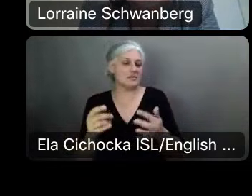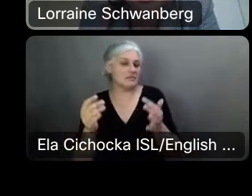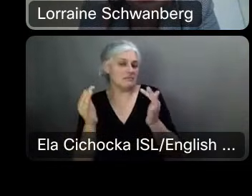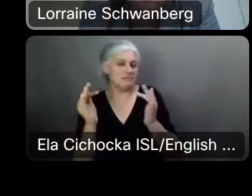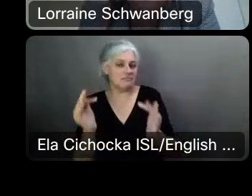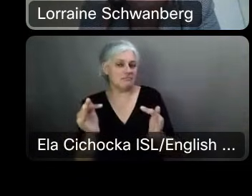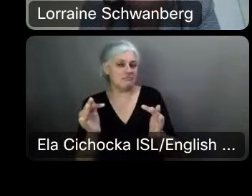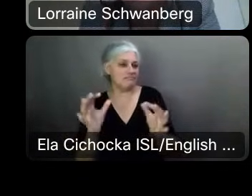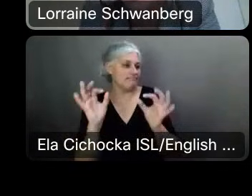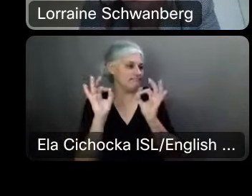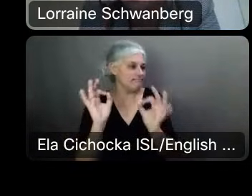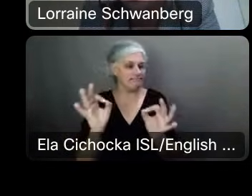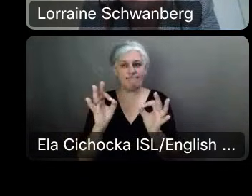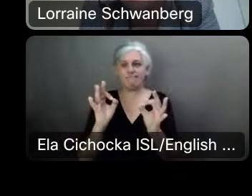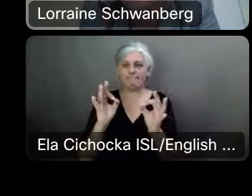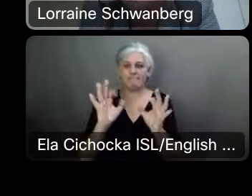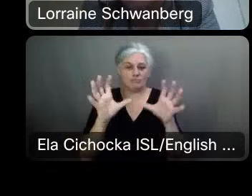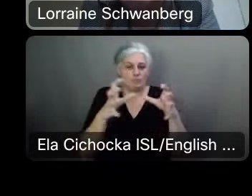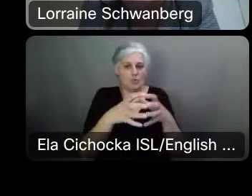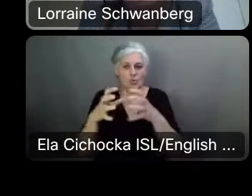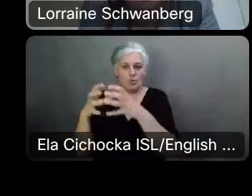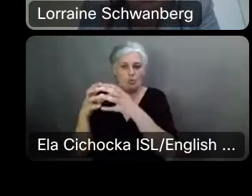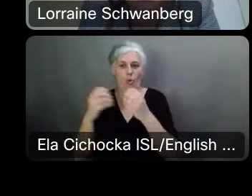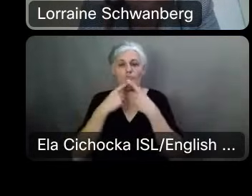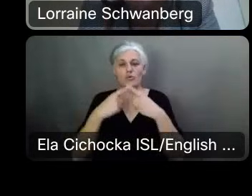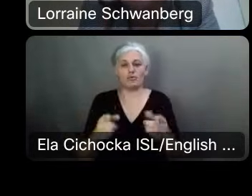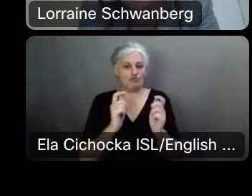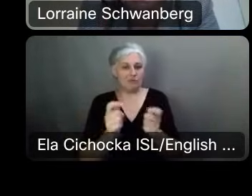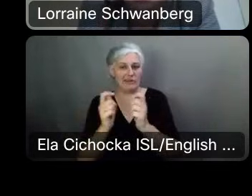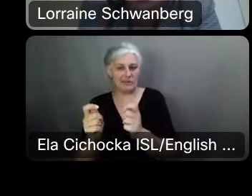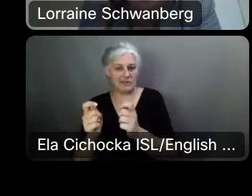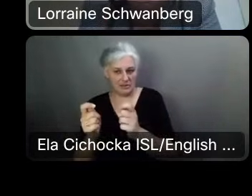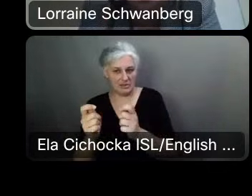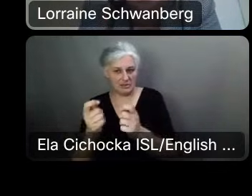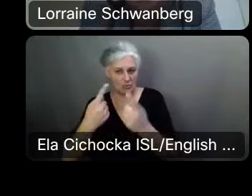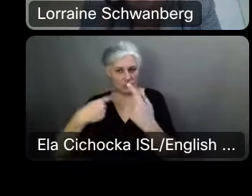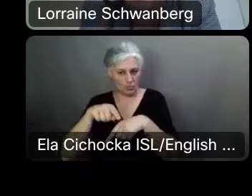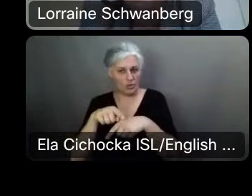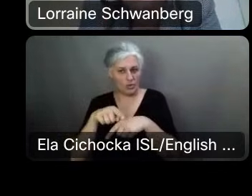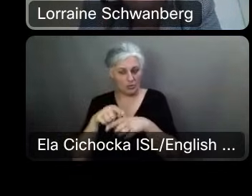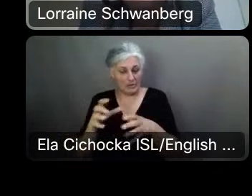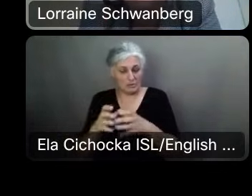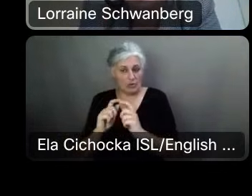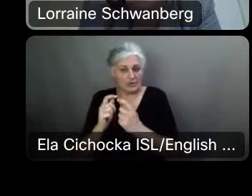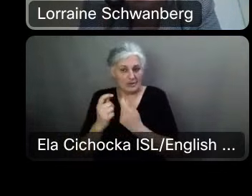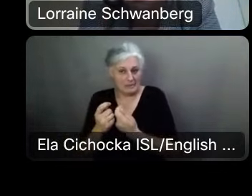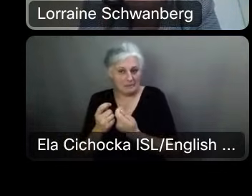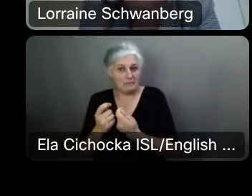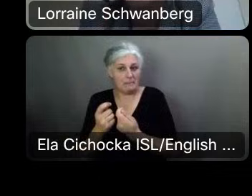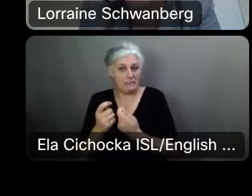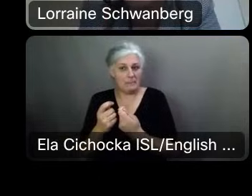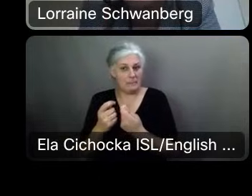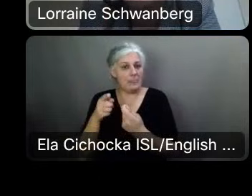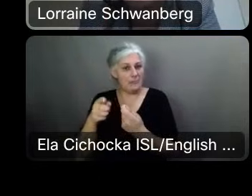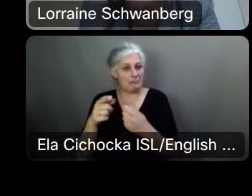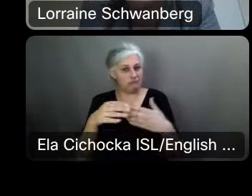cohort of open disclosure trainers. So we're in the national team are a very small team, to be fair, and actually the drive